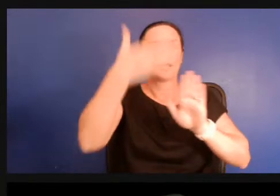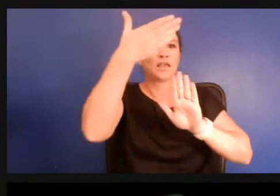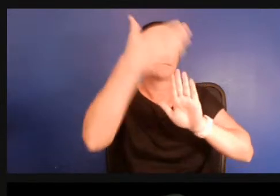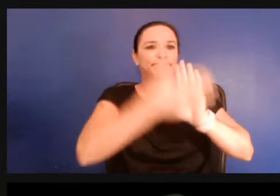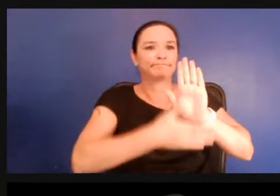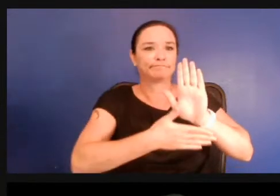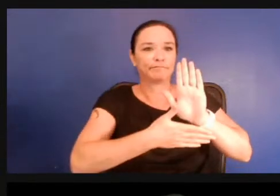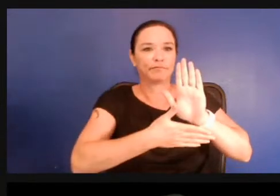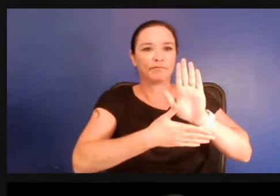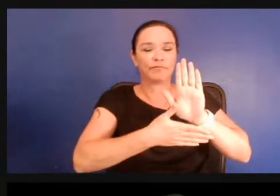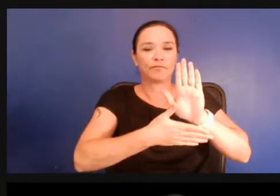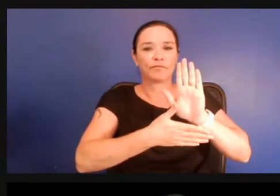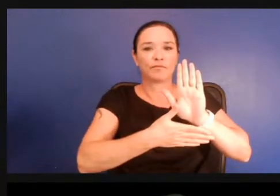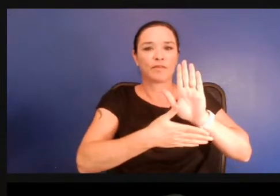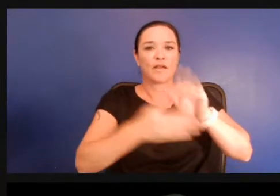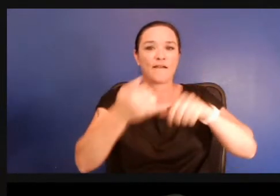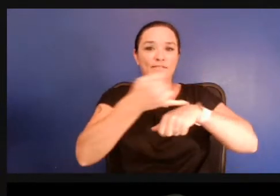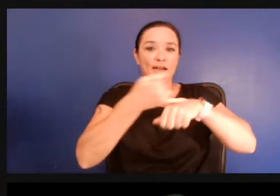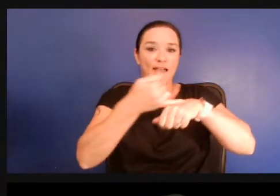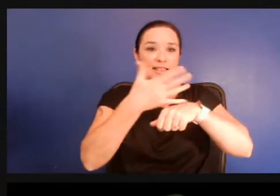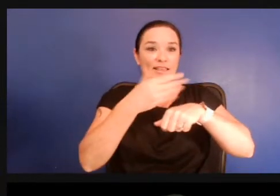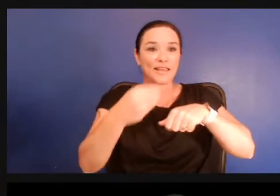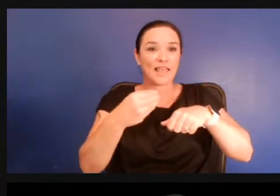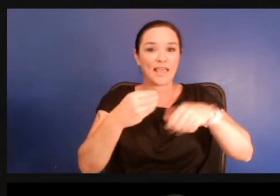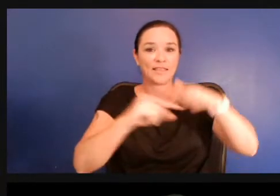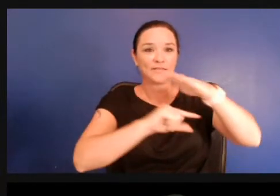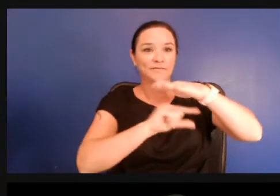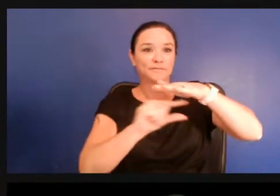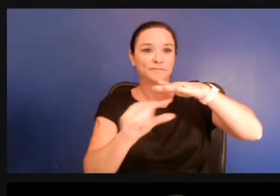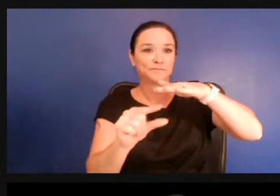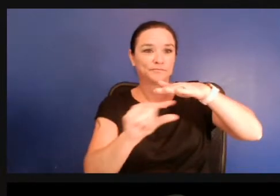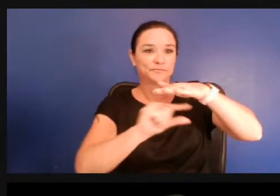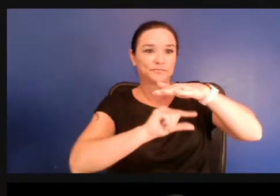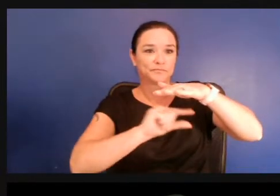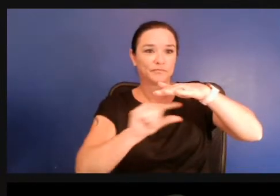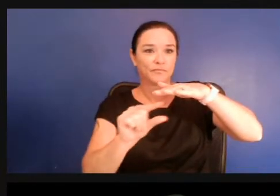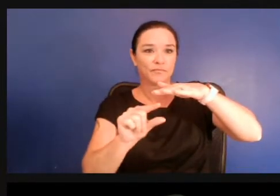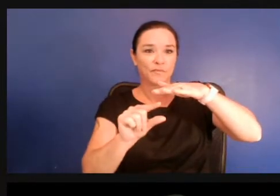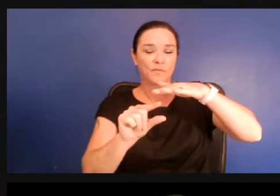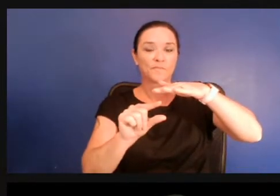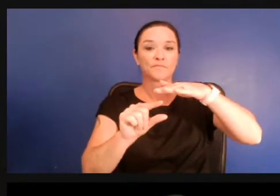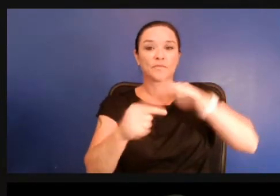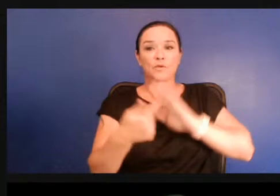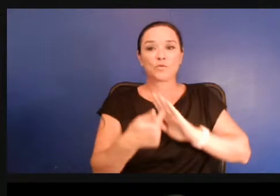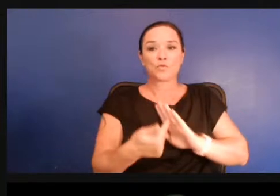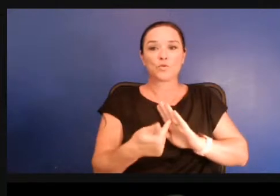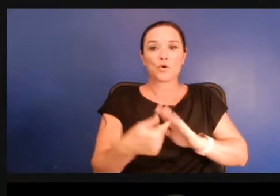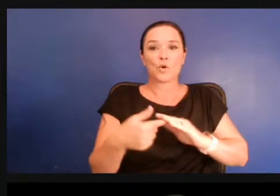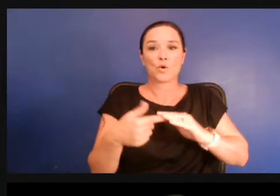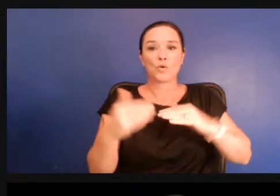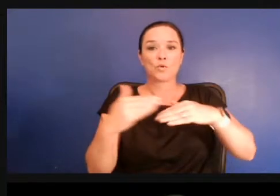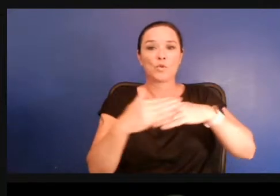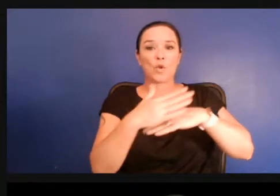the island and a mantle below it, showing this oceanic crust